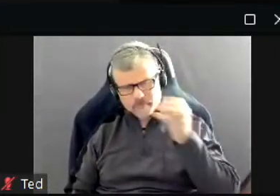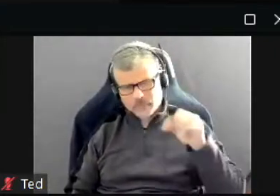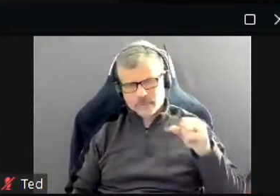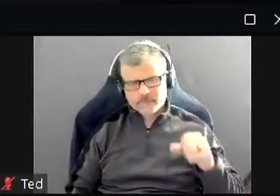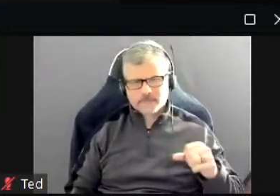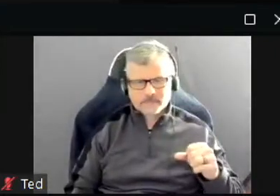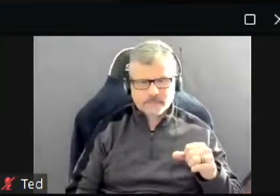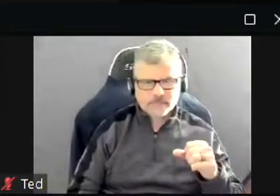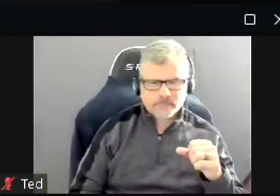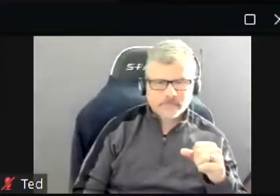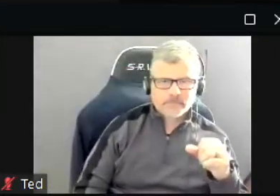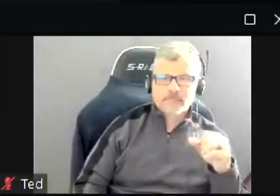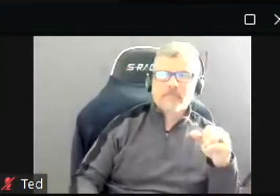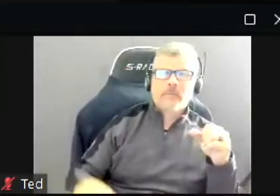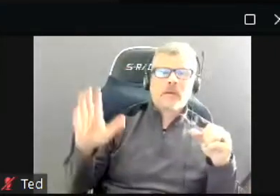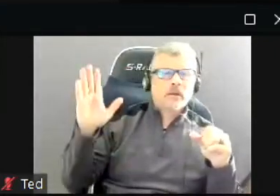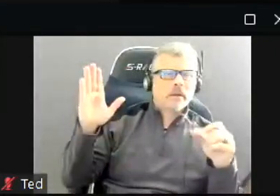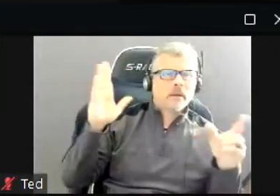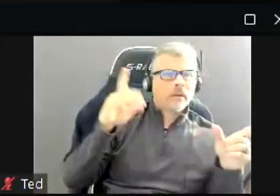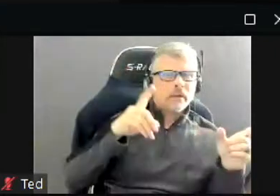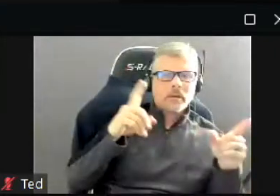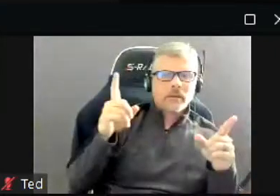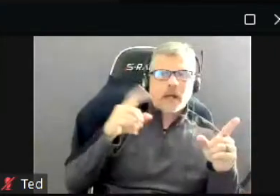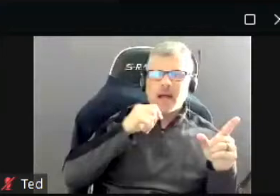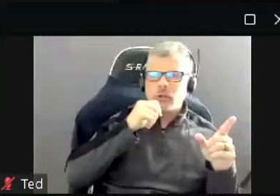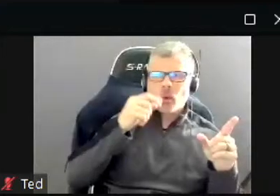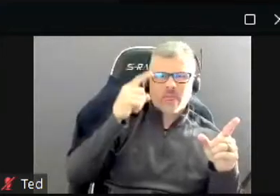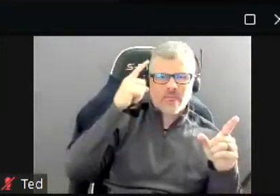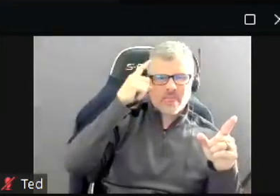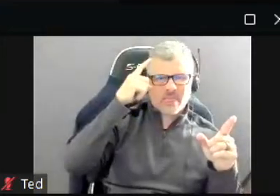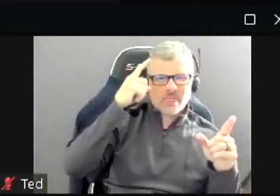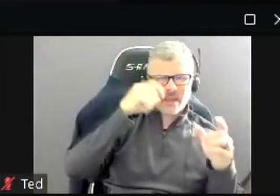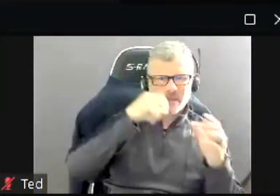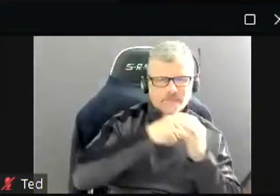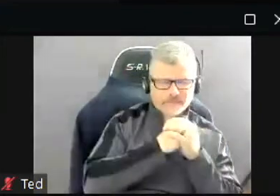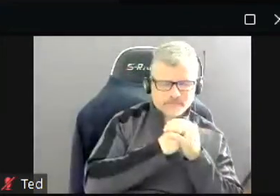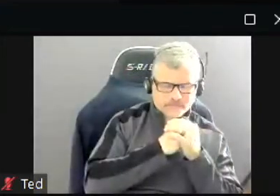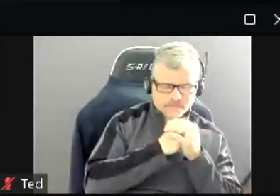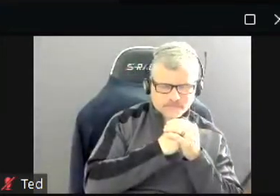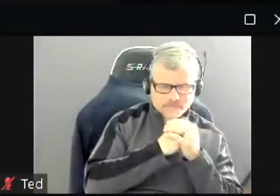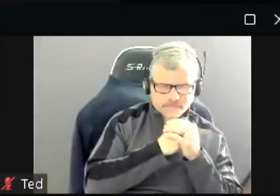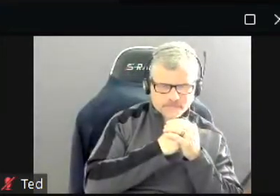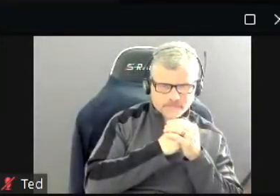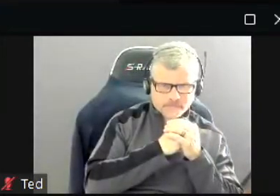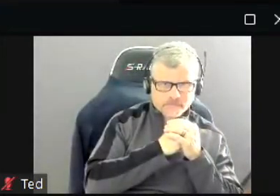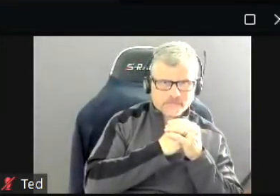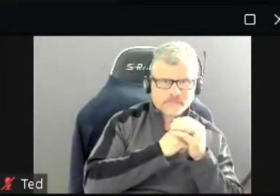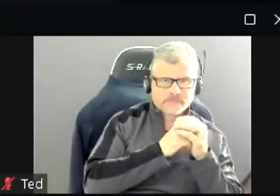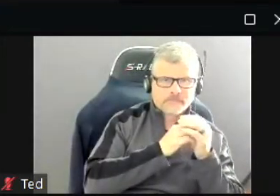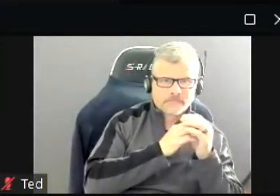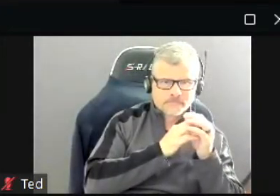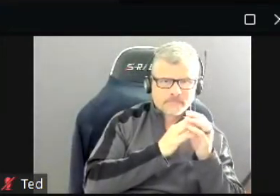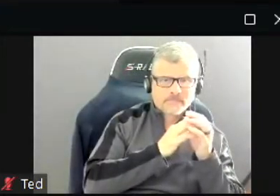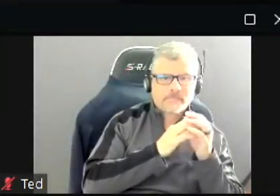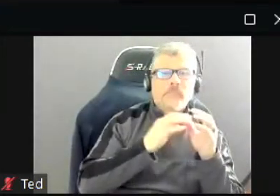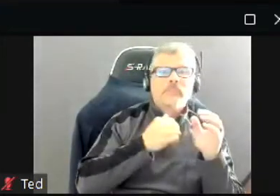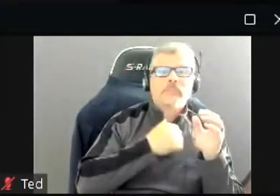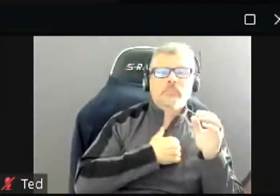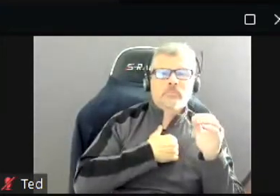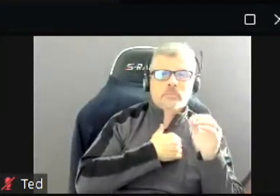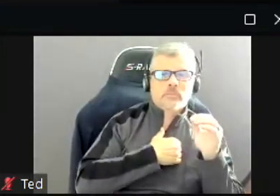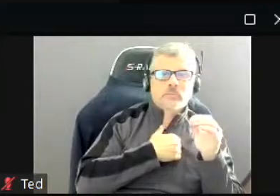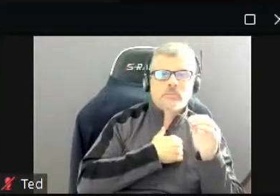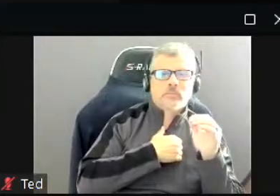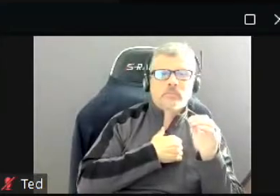So the recruitment. I don't think that we included in the. Sorry, Ted. I don't think that